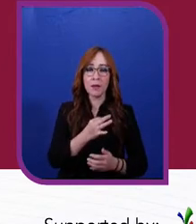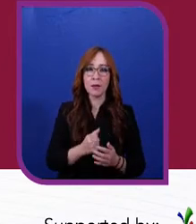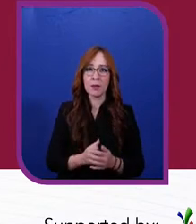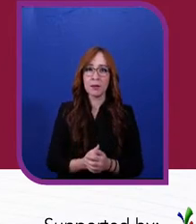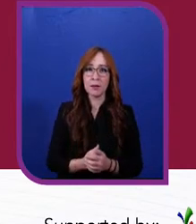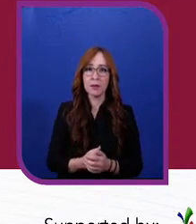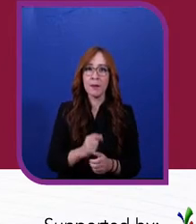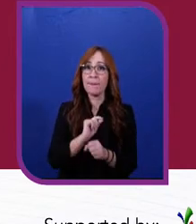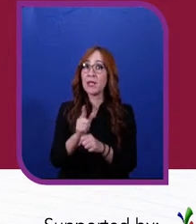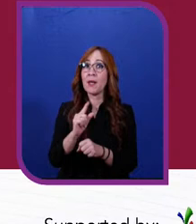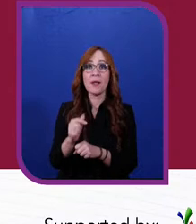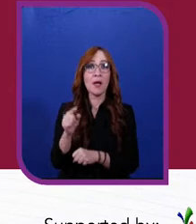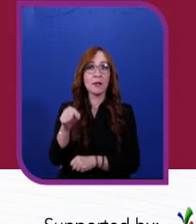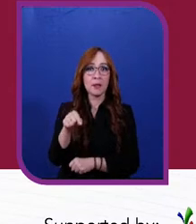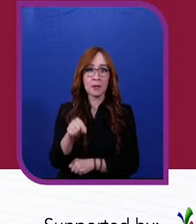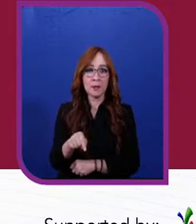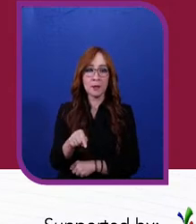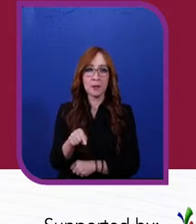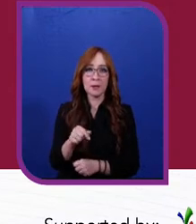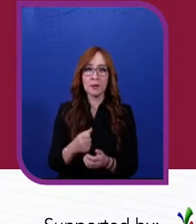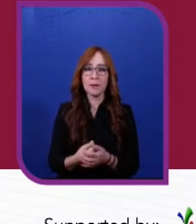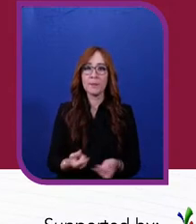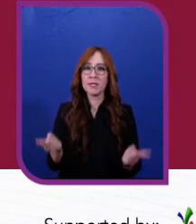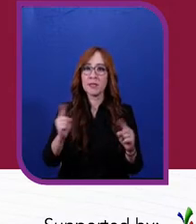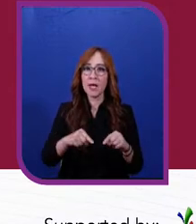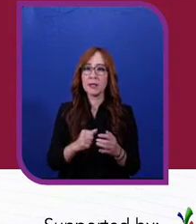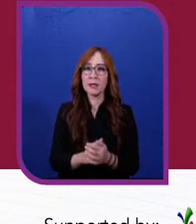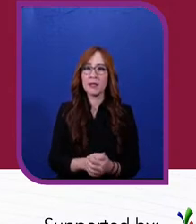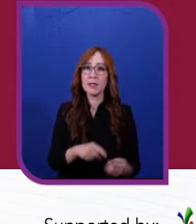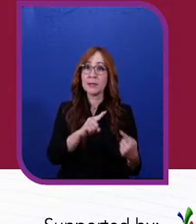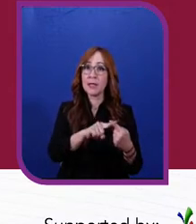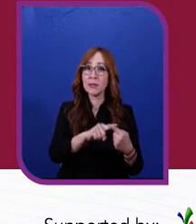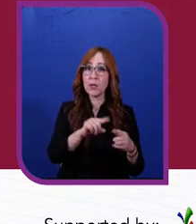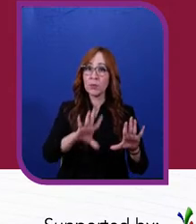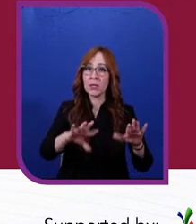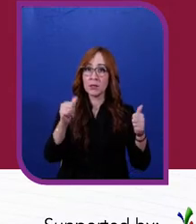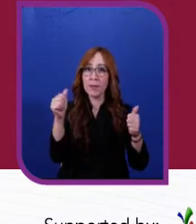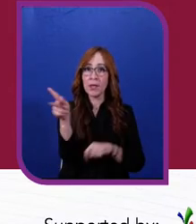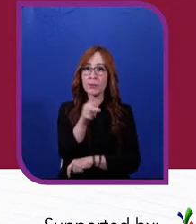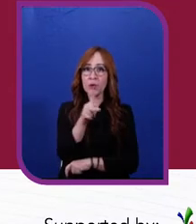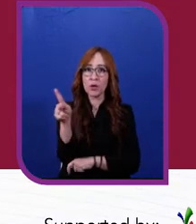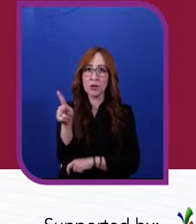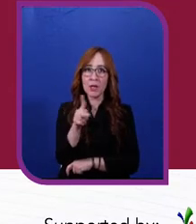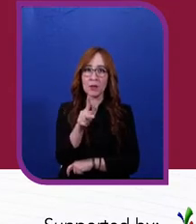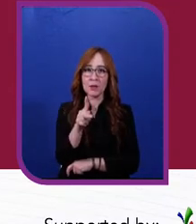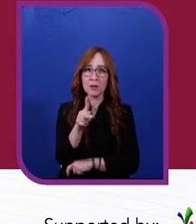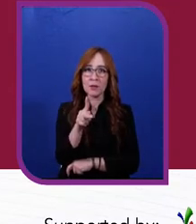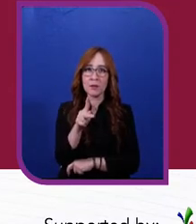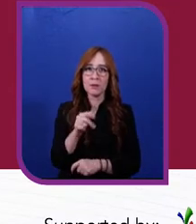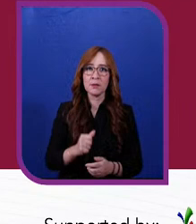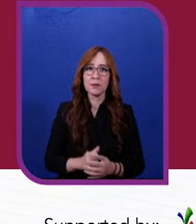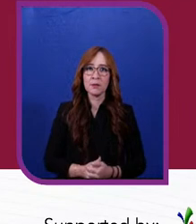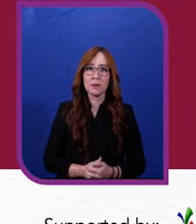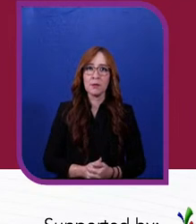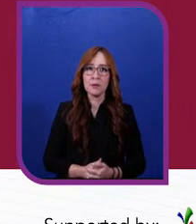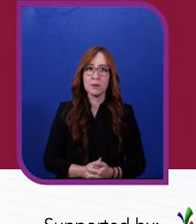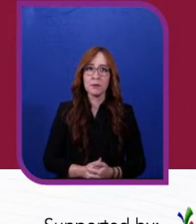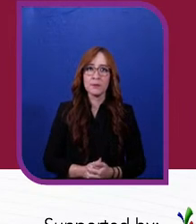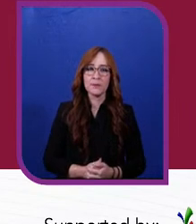Project preparation How to make The Peak eh Project quality meter